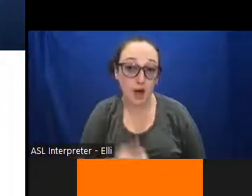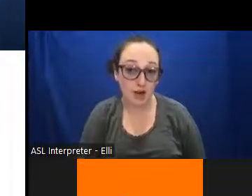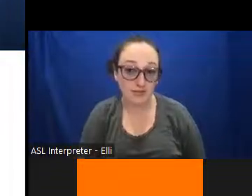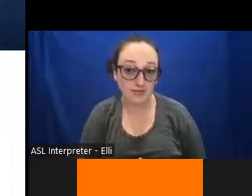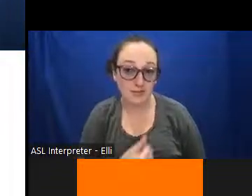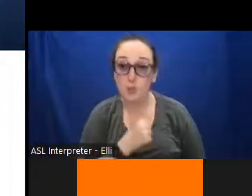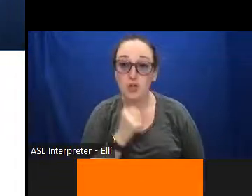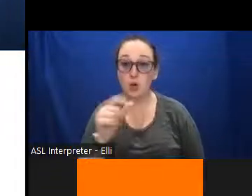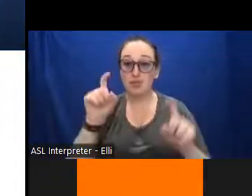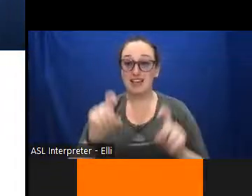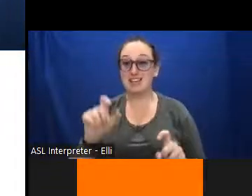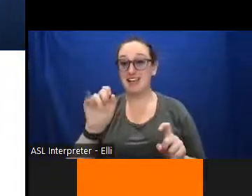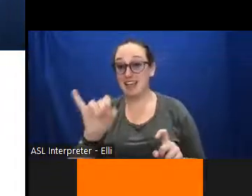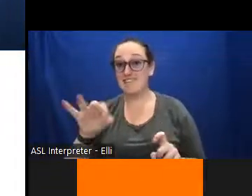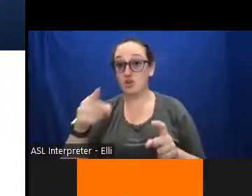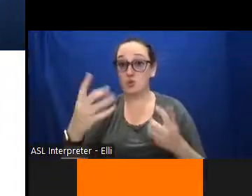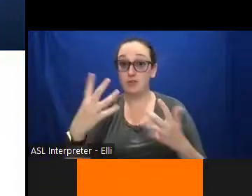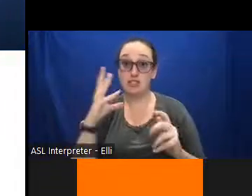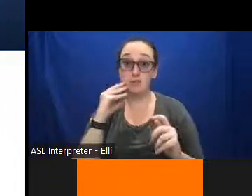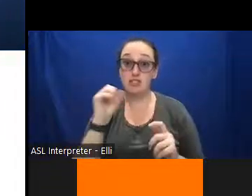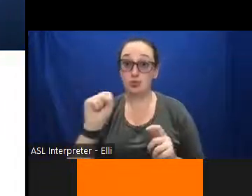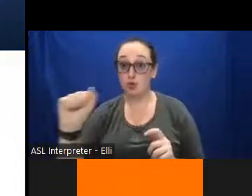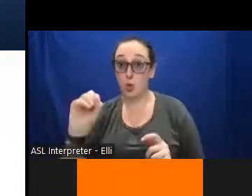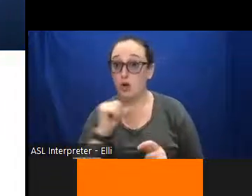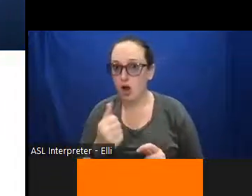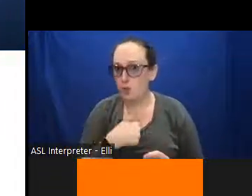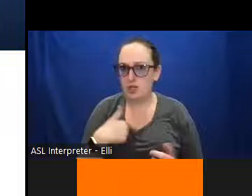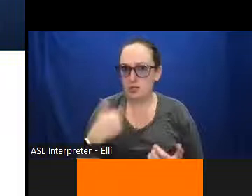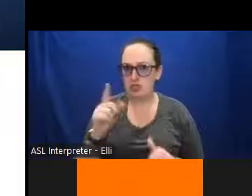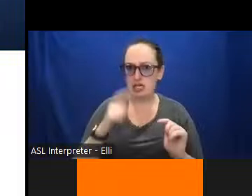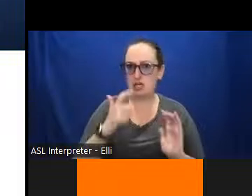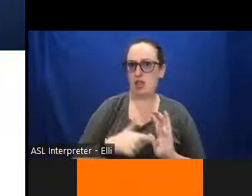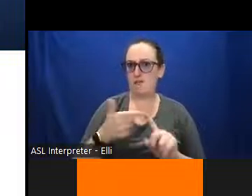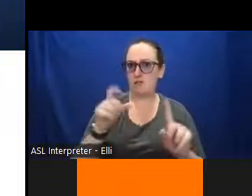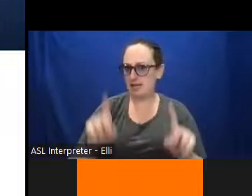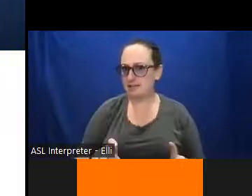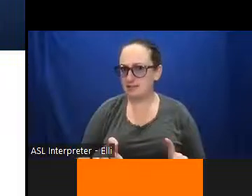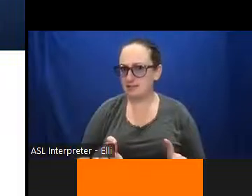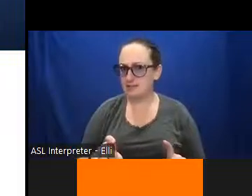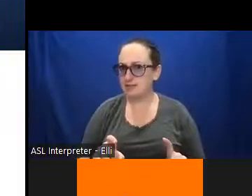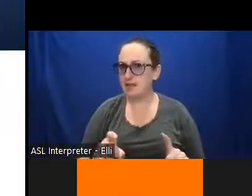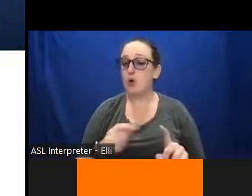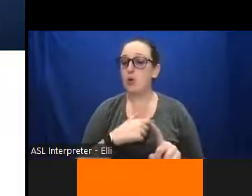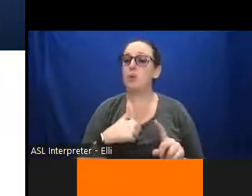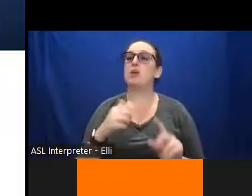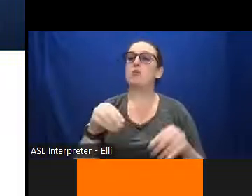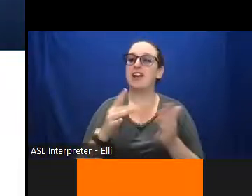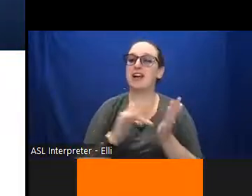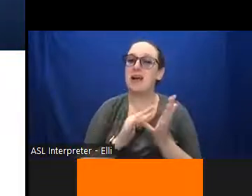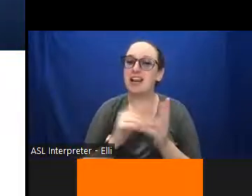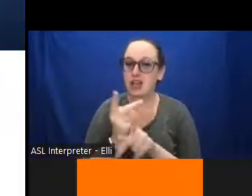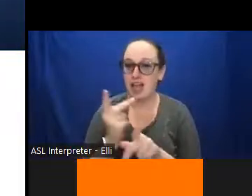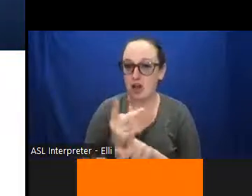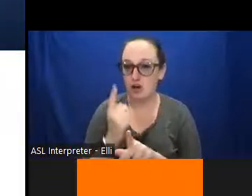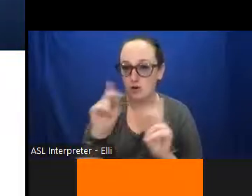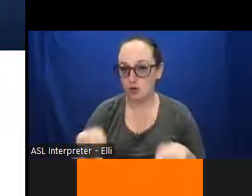sexual assault. It's not a test. It really is a medical process to make sure that the person is cared for. But